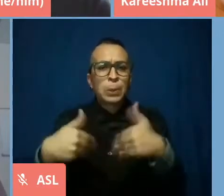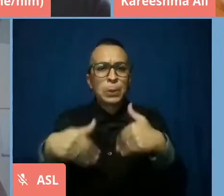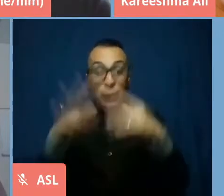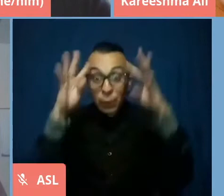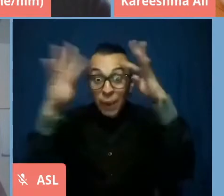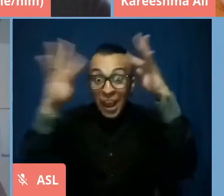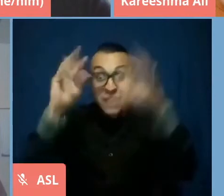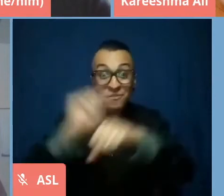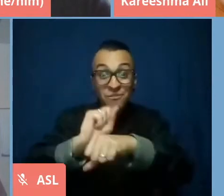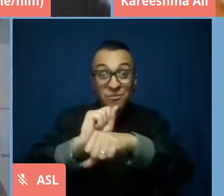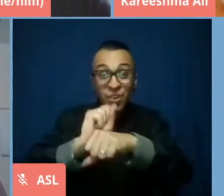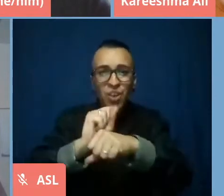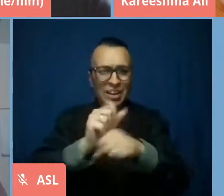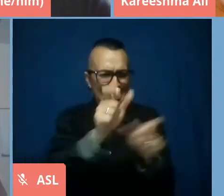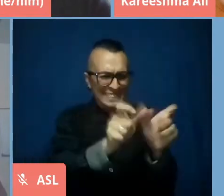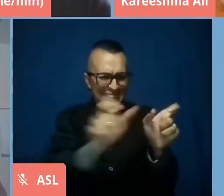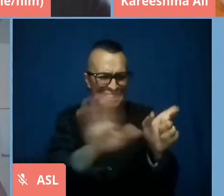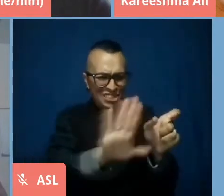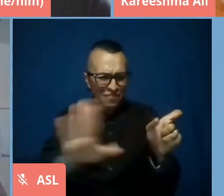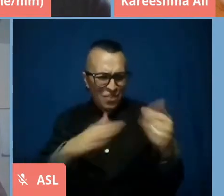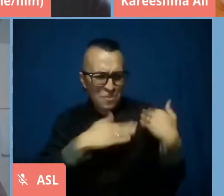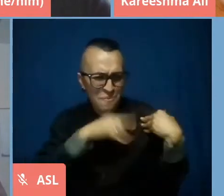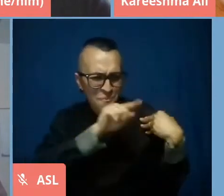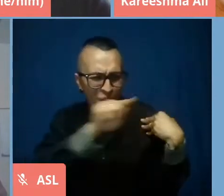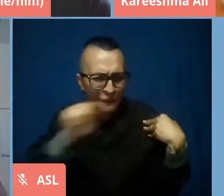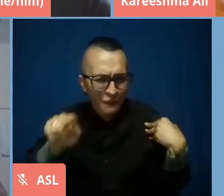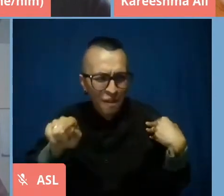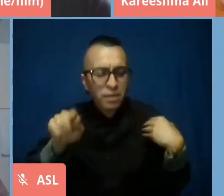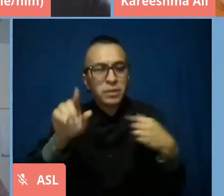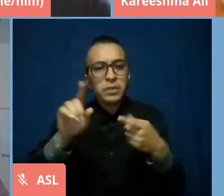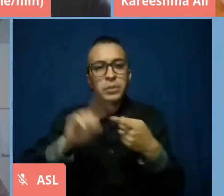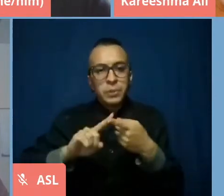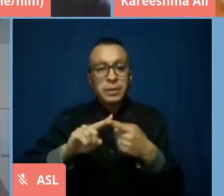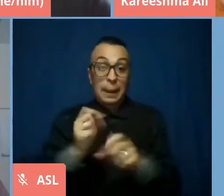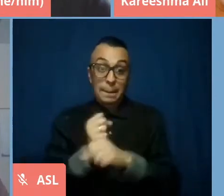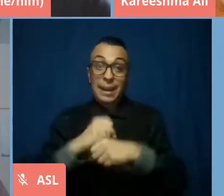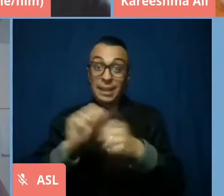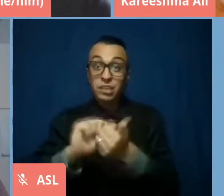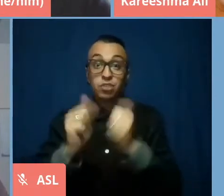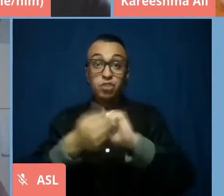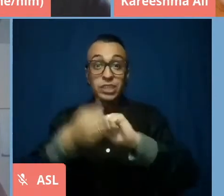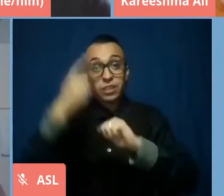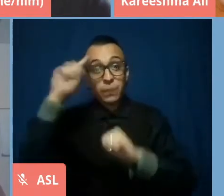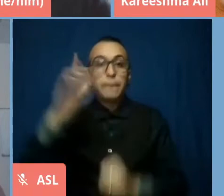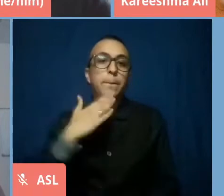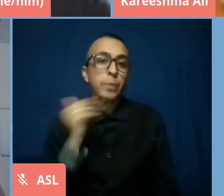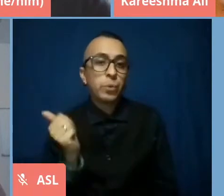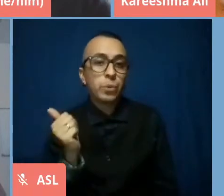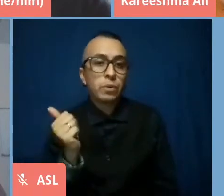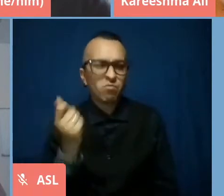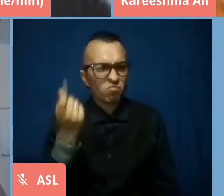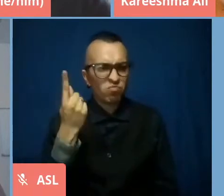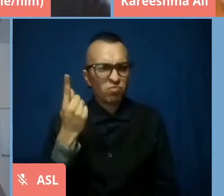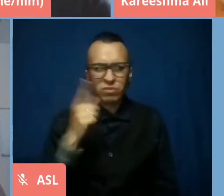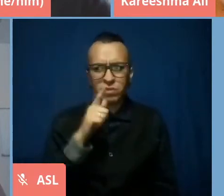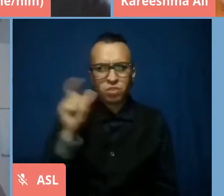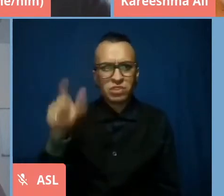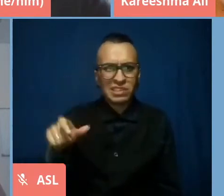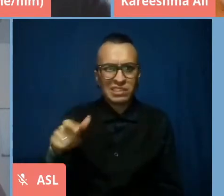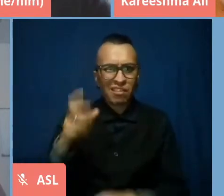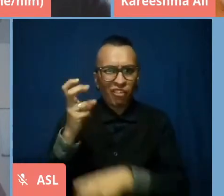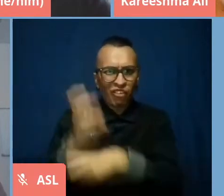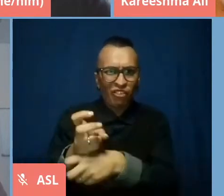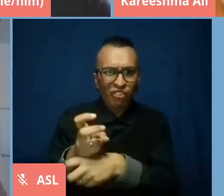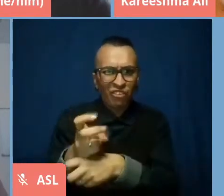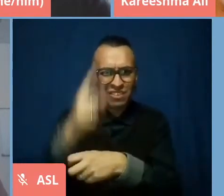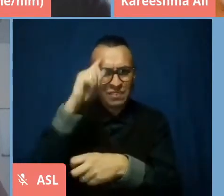on each individual's part to make change for the better. But it shouldn't have to be so hard